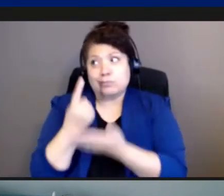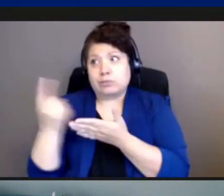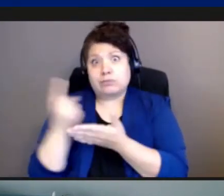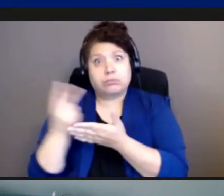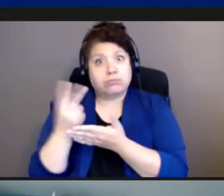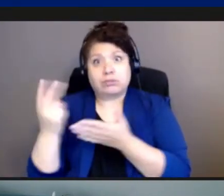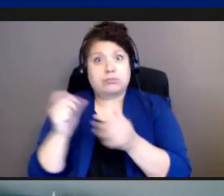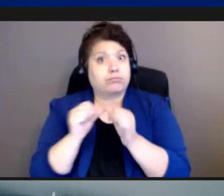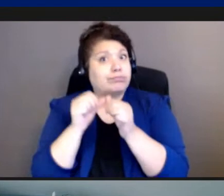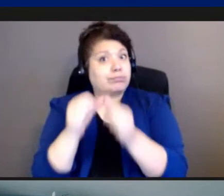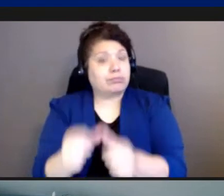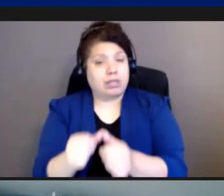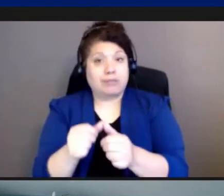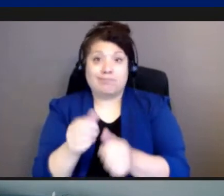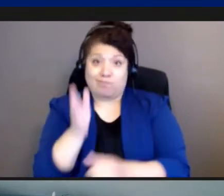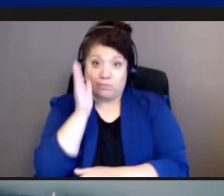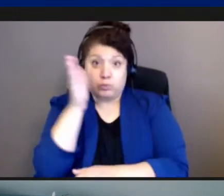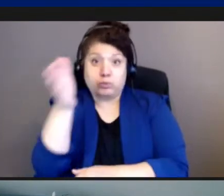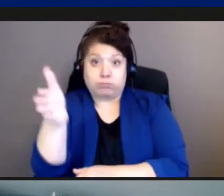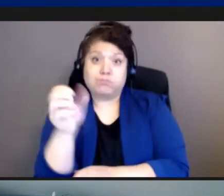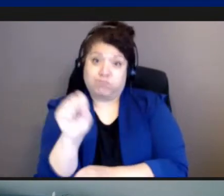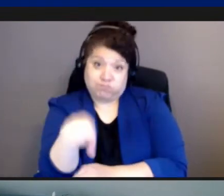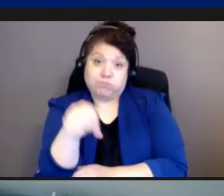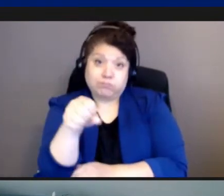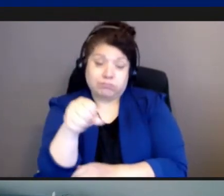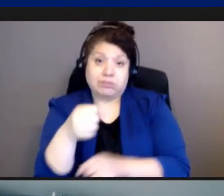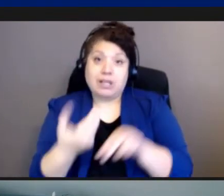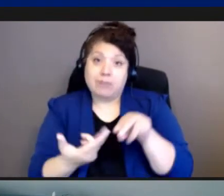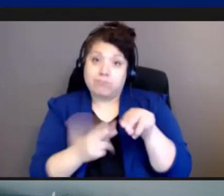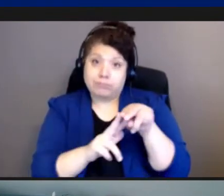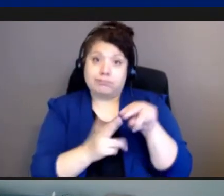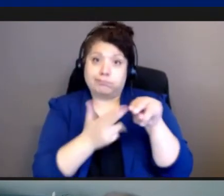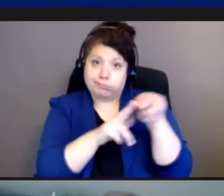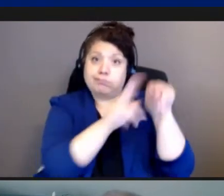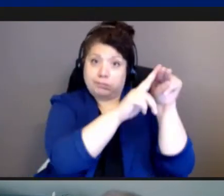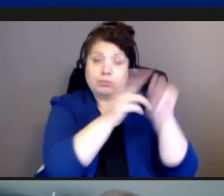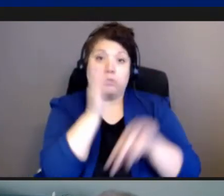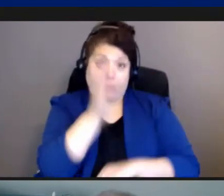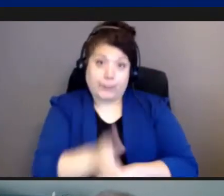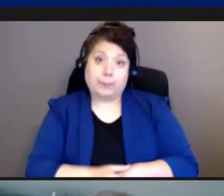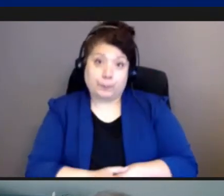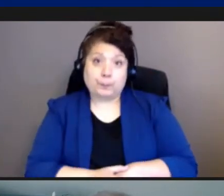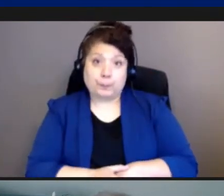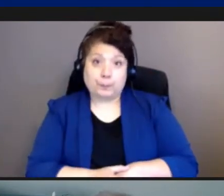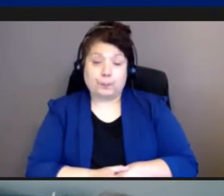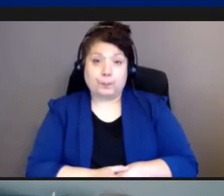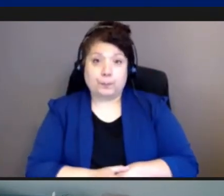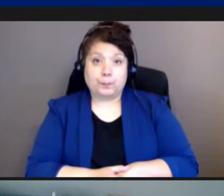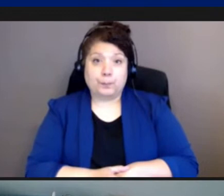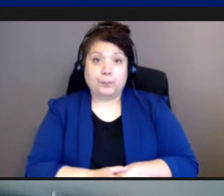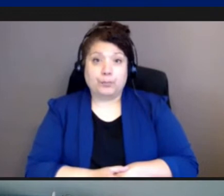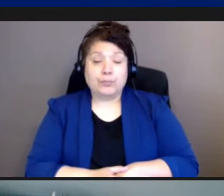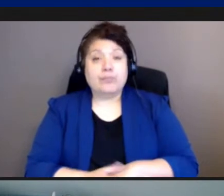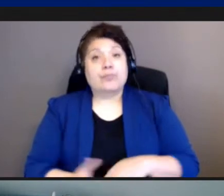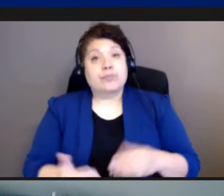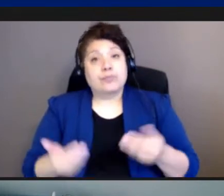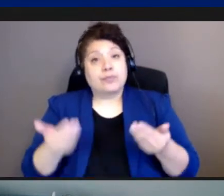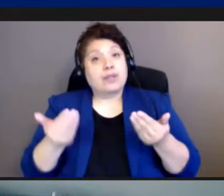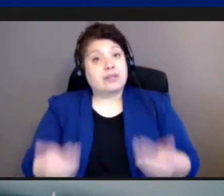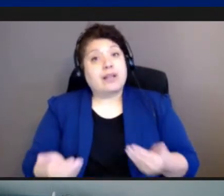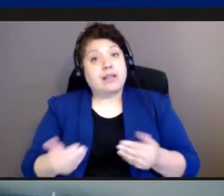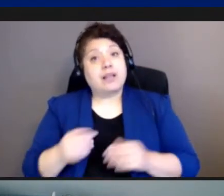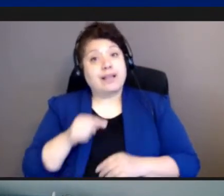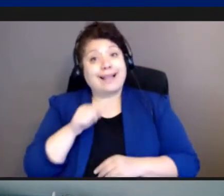expect, unfortunately, to see higher and higher numbers of cases. Right now, we're doubling